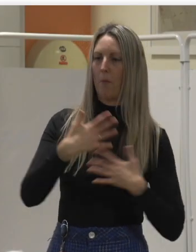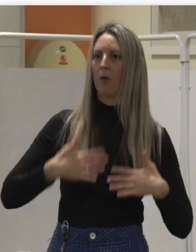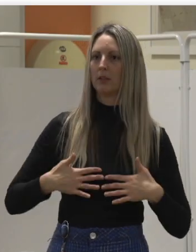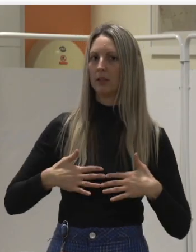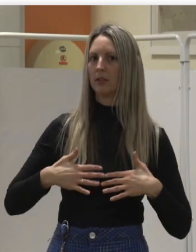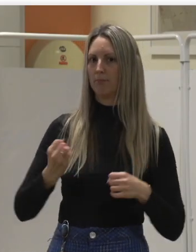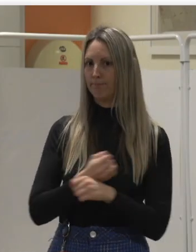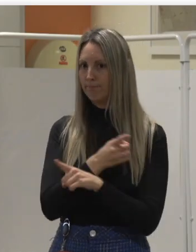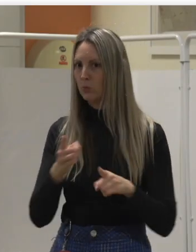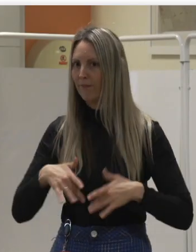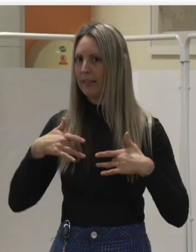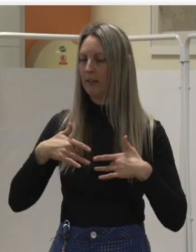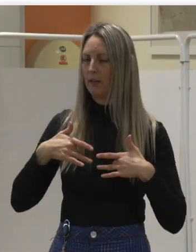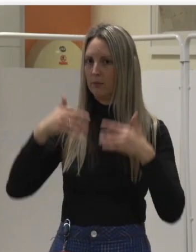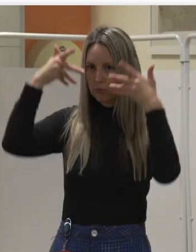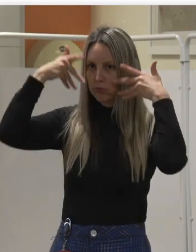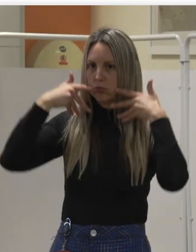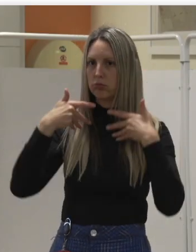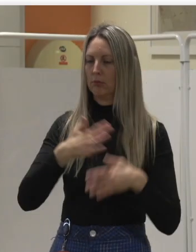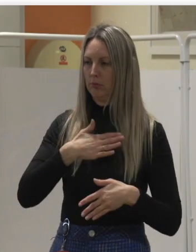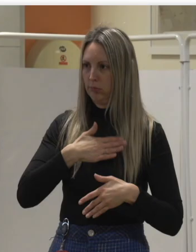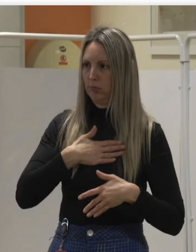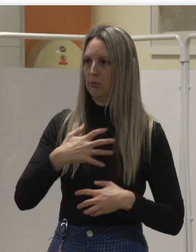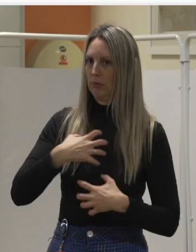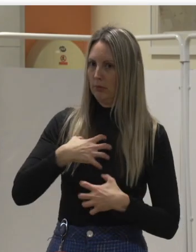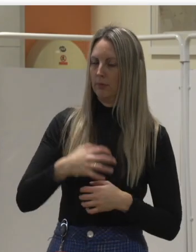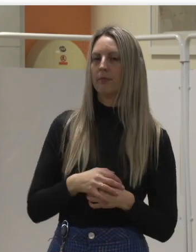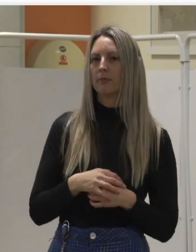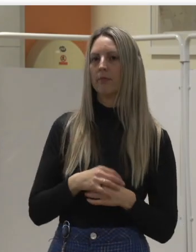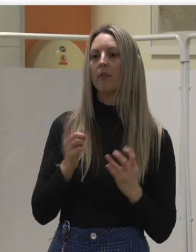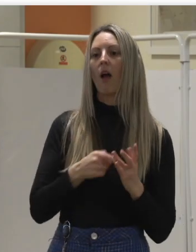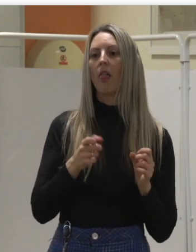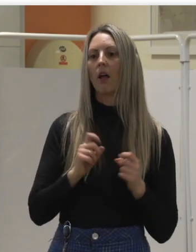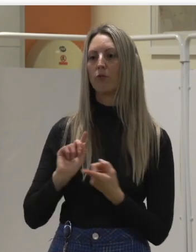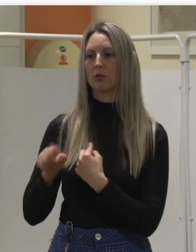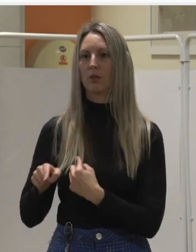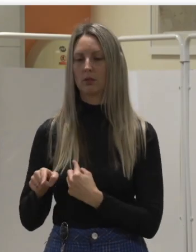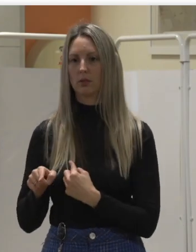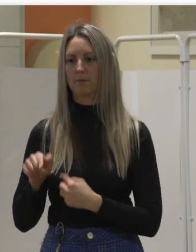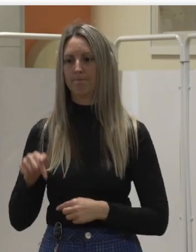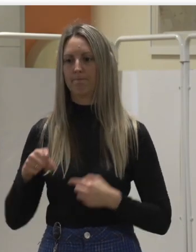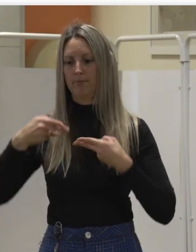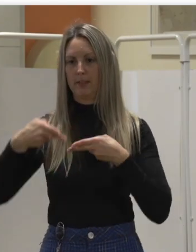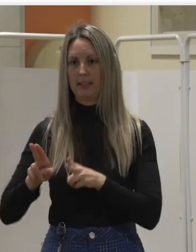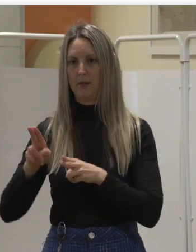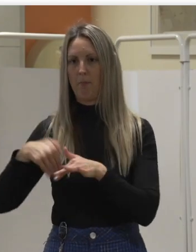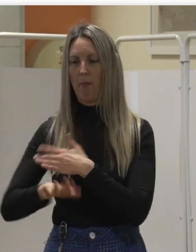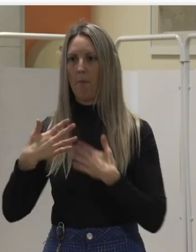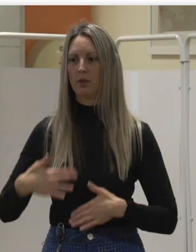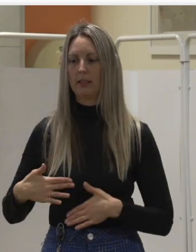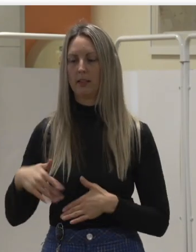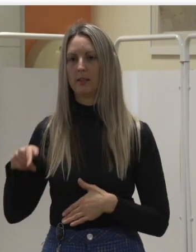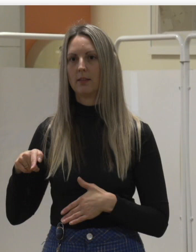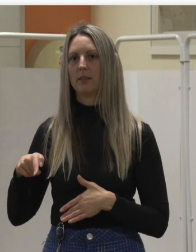they drive this function, there is also another response which helps to make sure that that response is brought